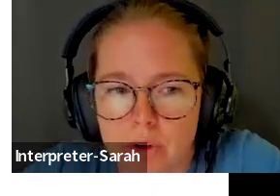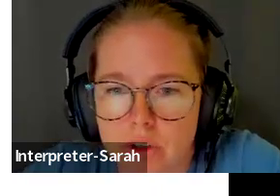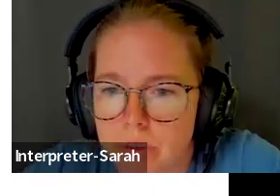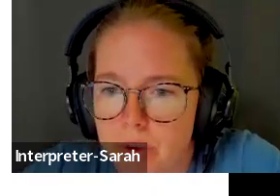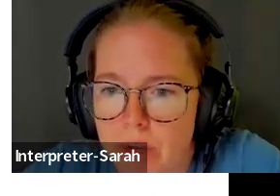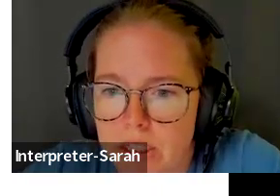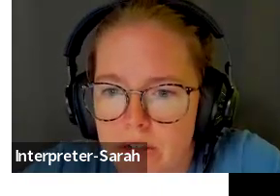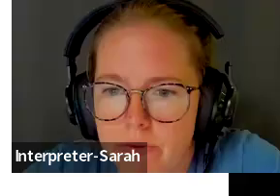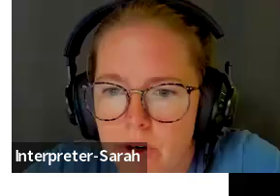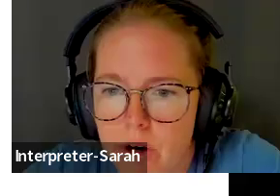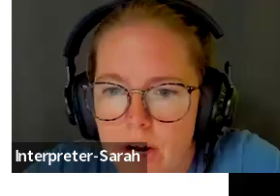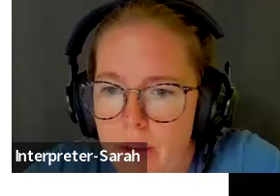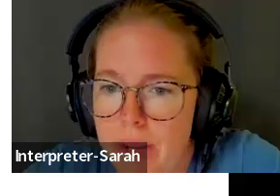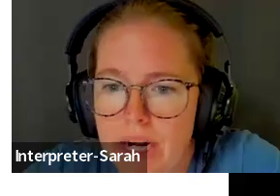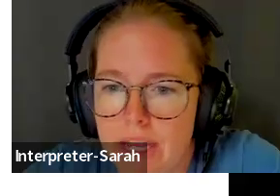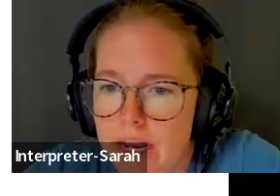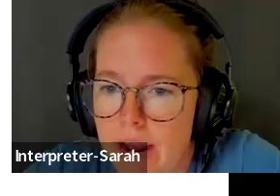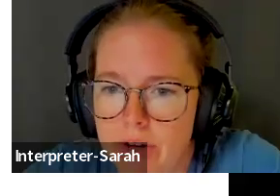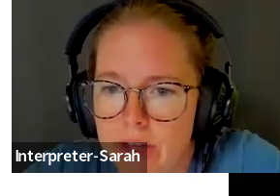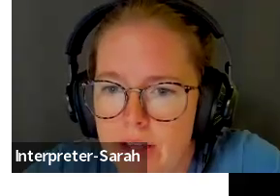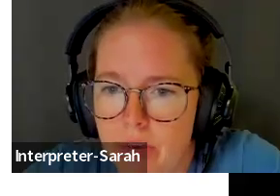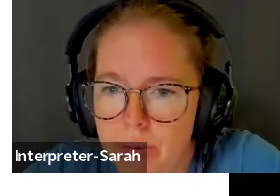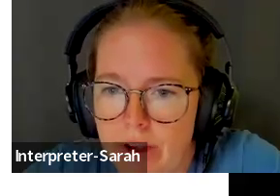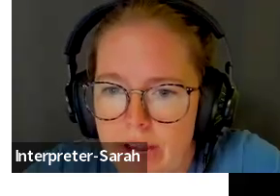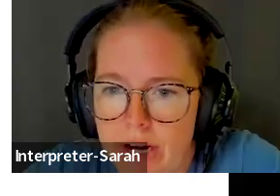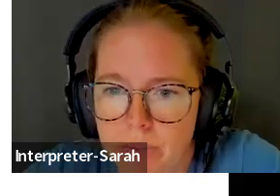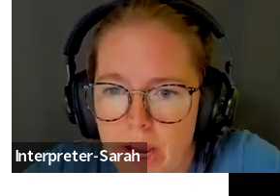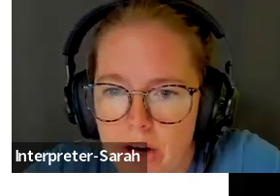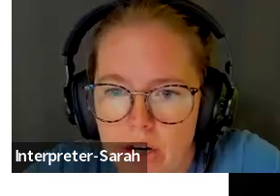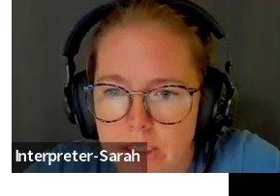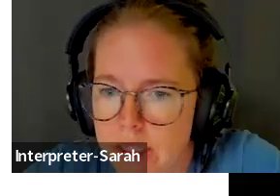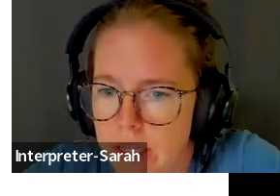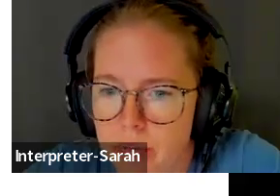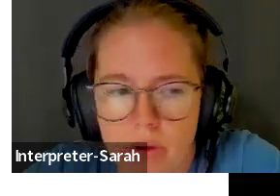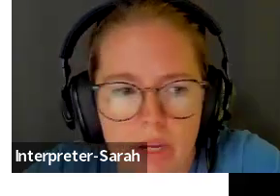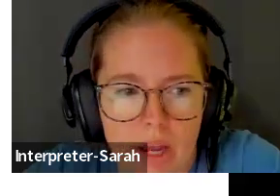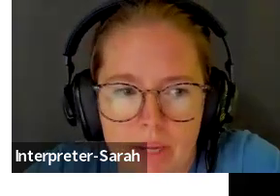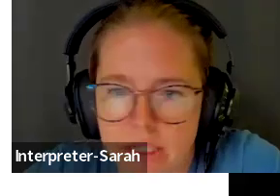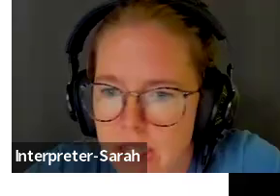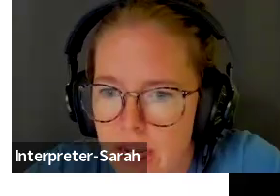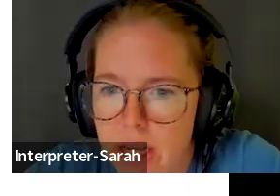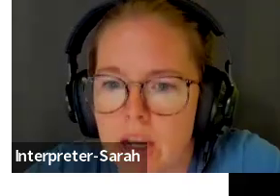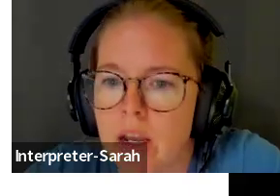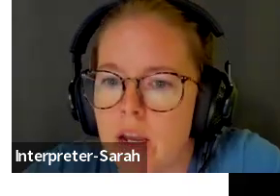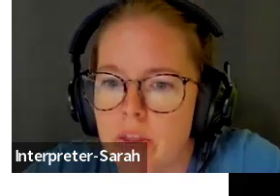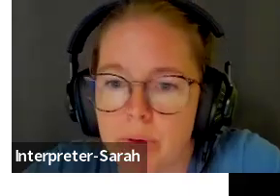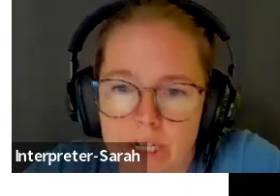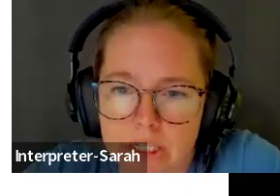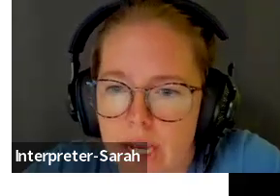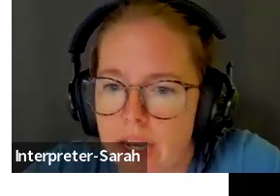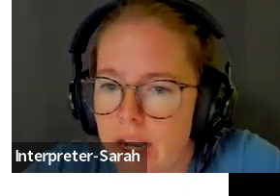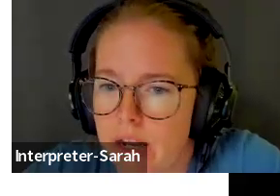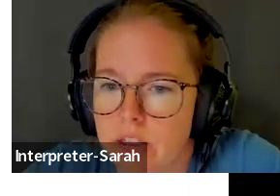So interpreters will be requested for anything and everything that we provide at Aspire. As an example, intake,